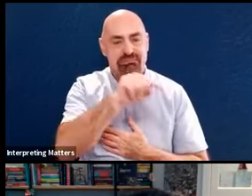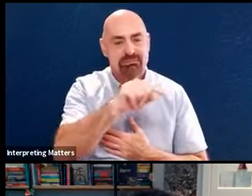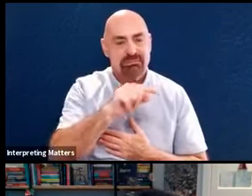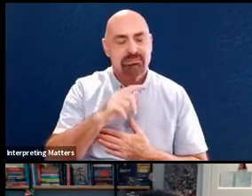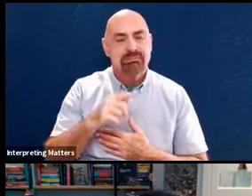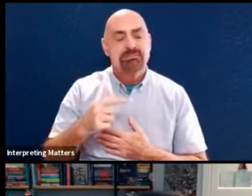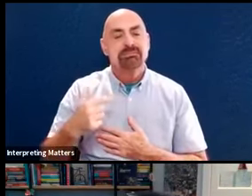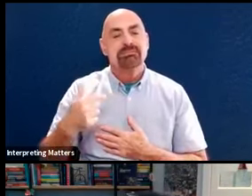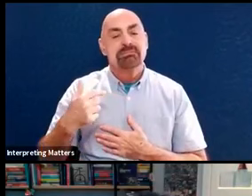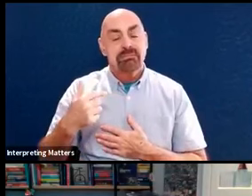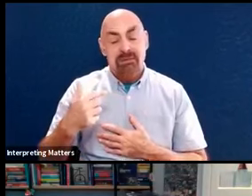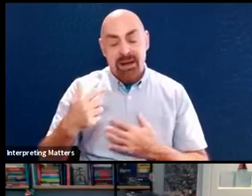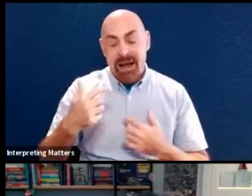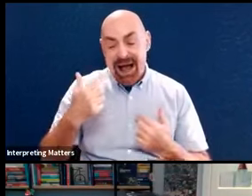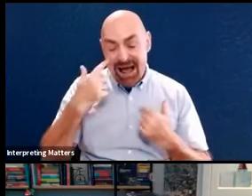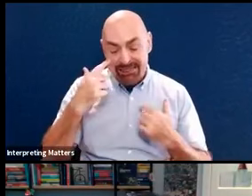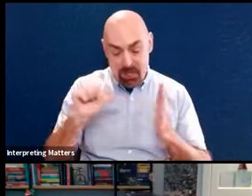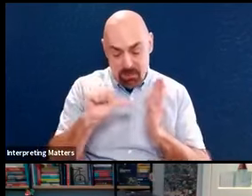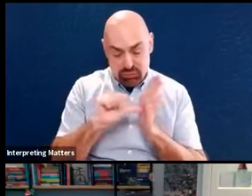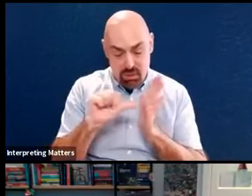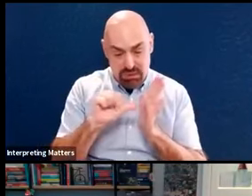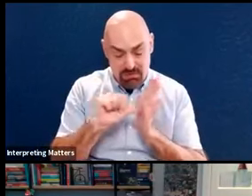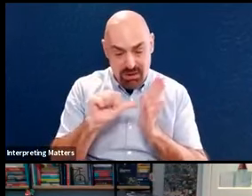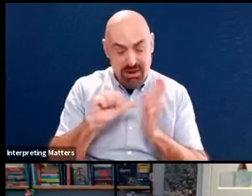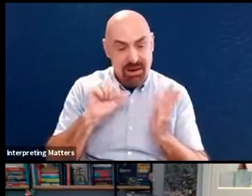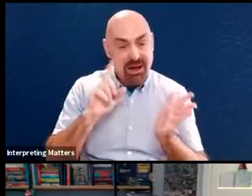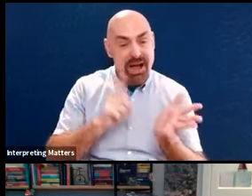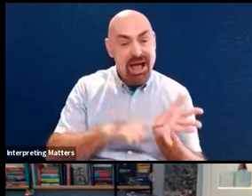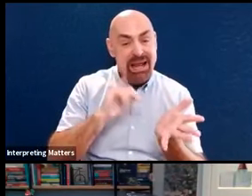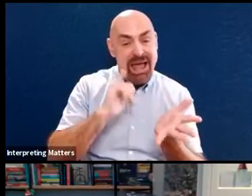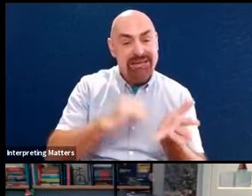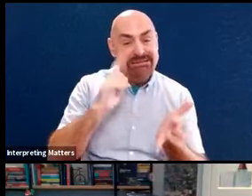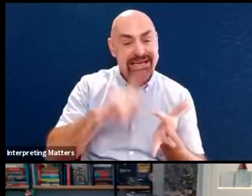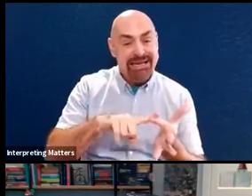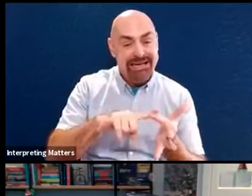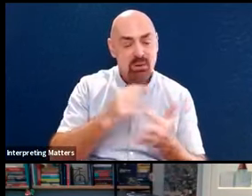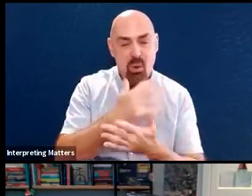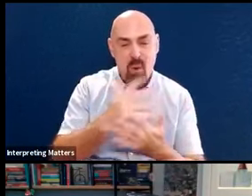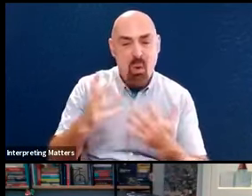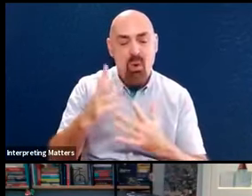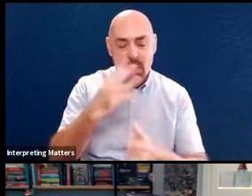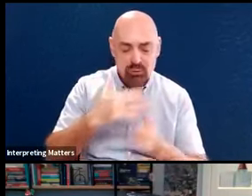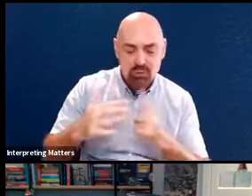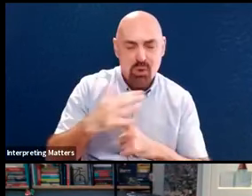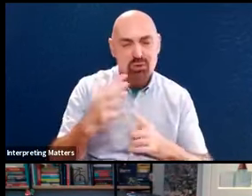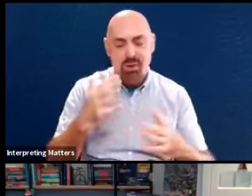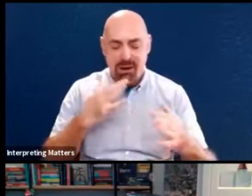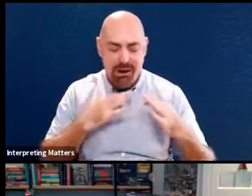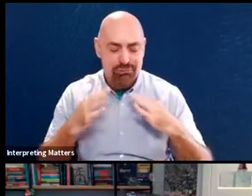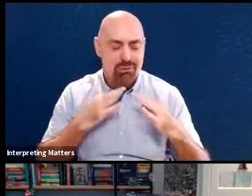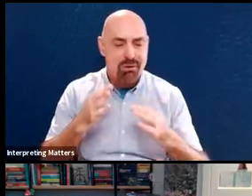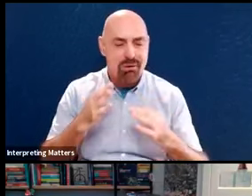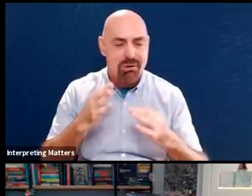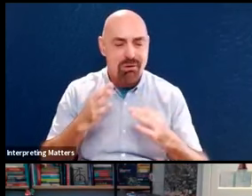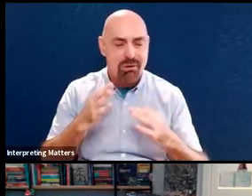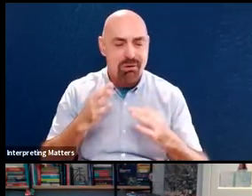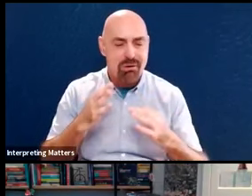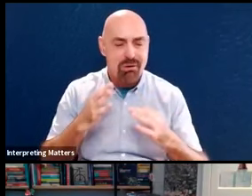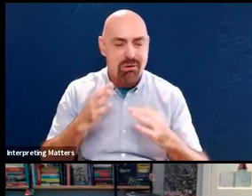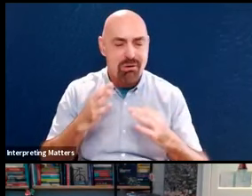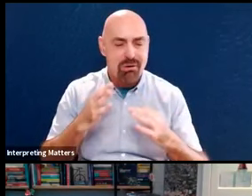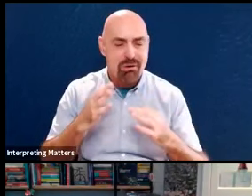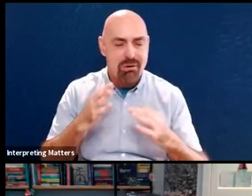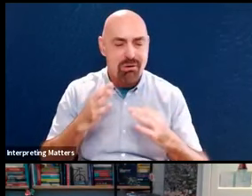that we have in SE at the moment is that all the social actors and the pact, the social pact, should